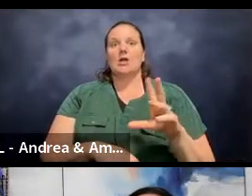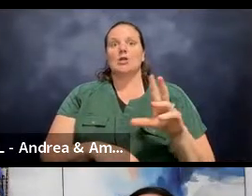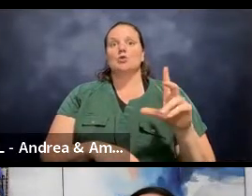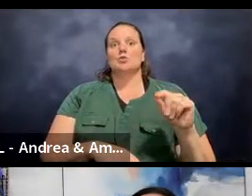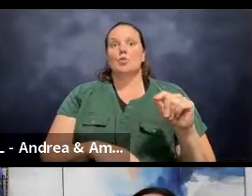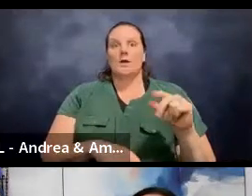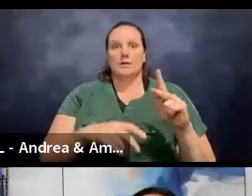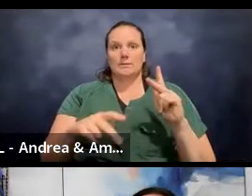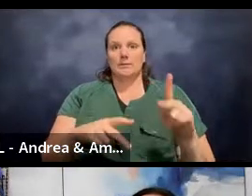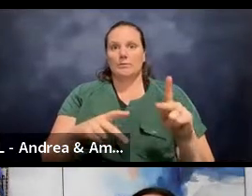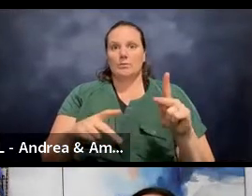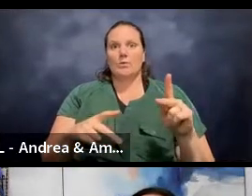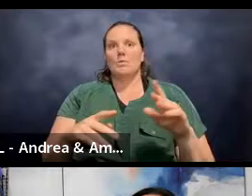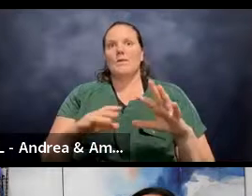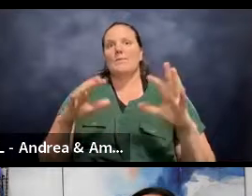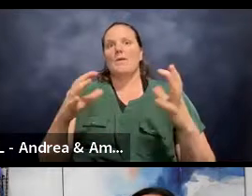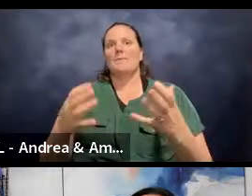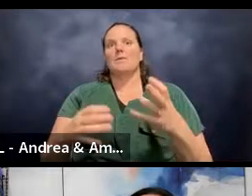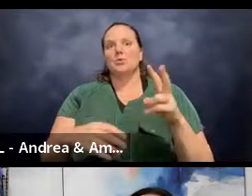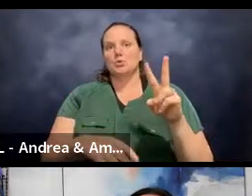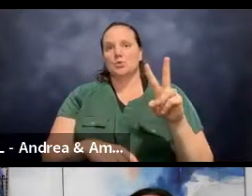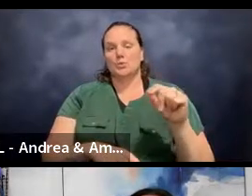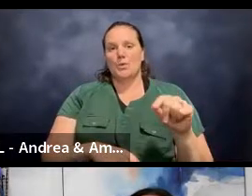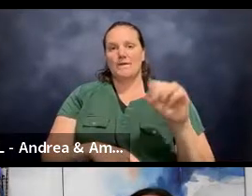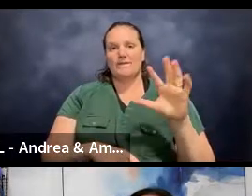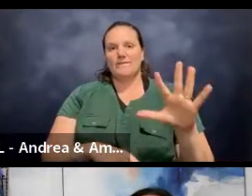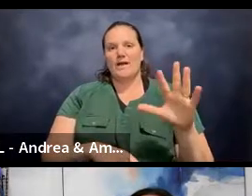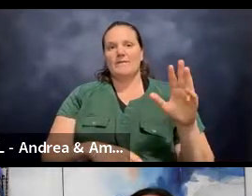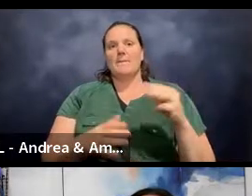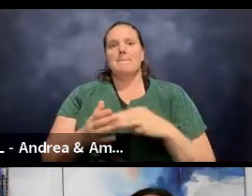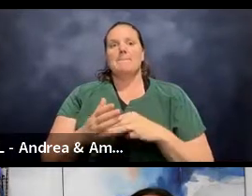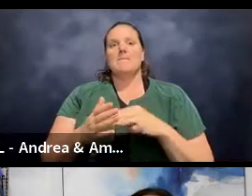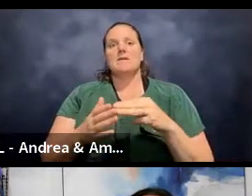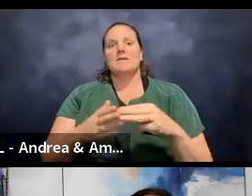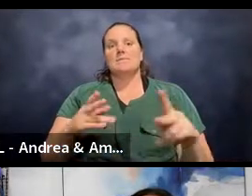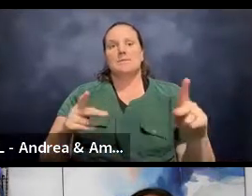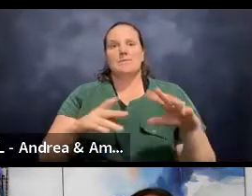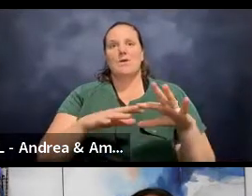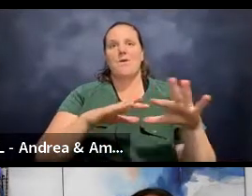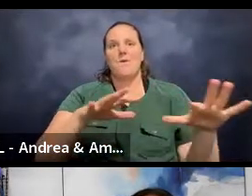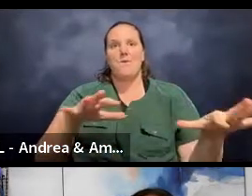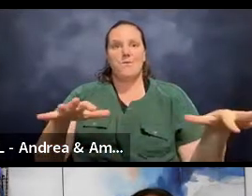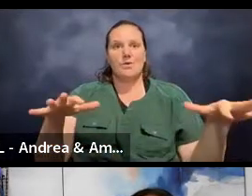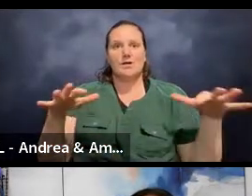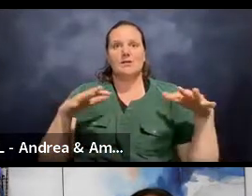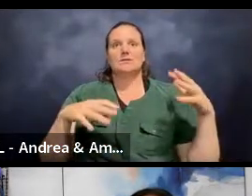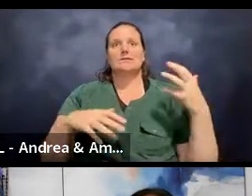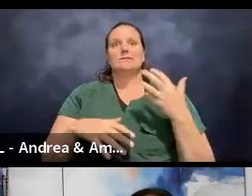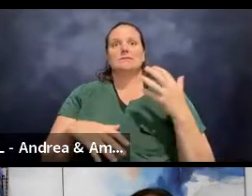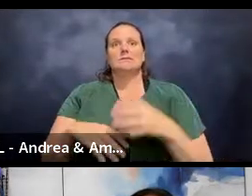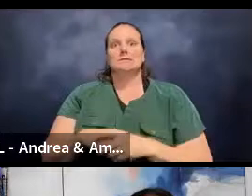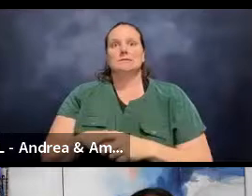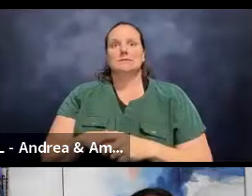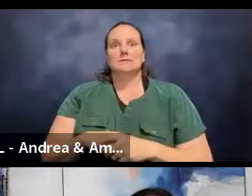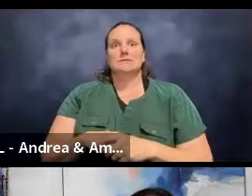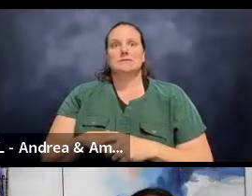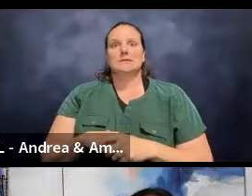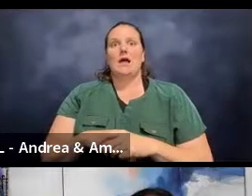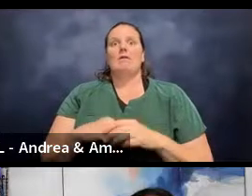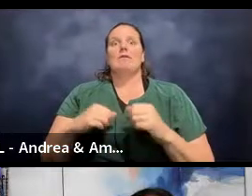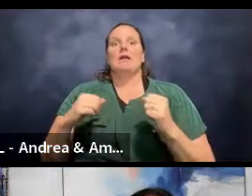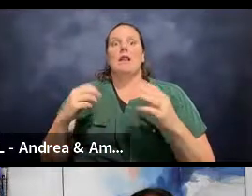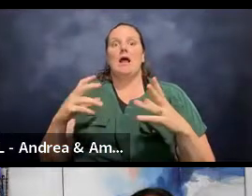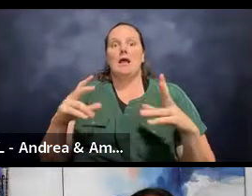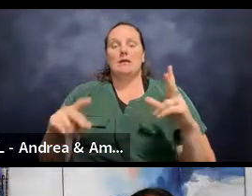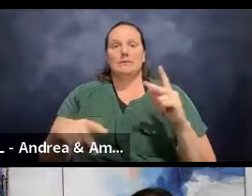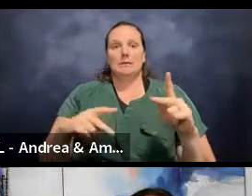And we're in a population of 2.5, I think, million people in our region. I'm just thinking, oh my gosh, like there are a lot of people,